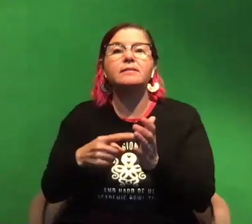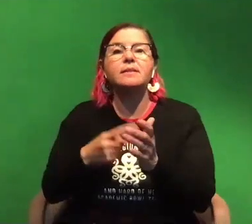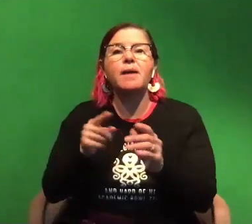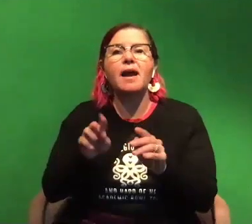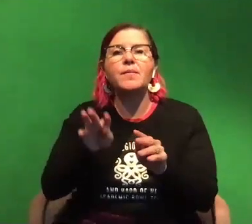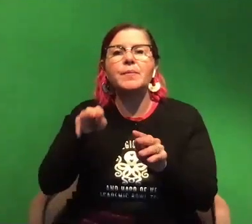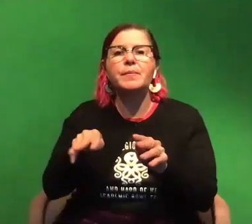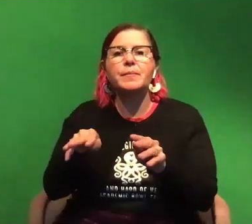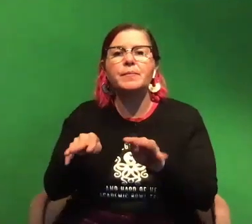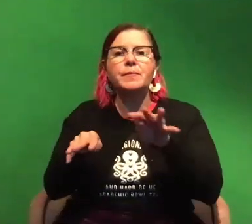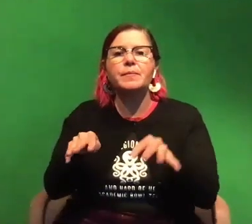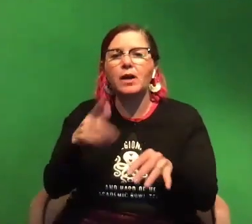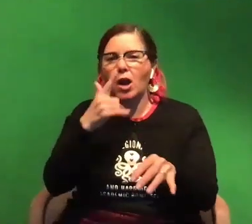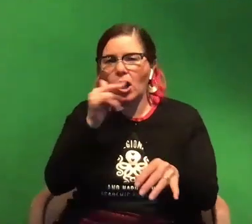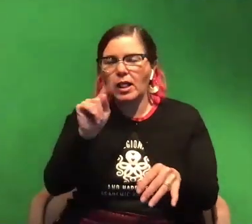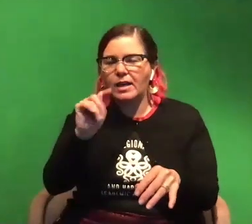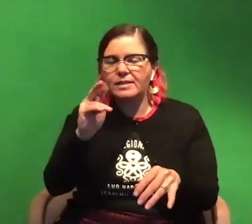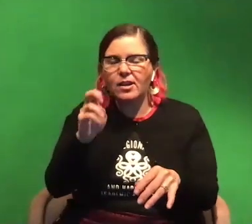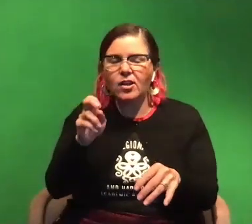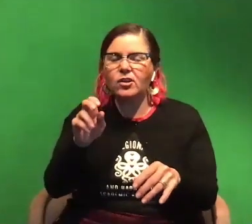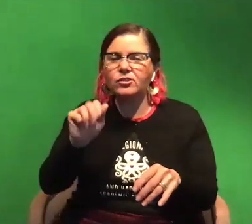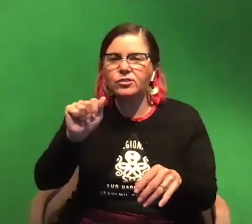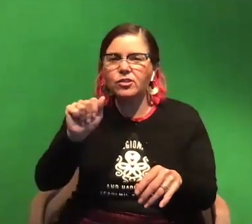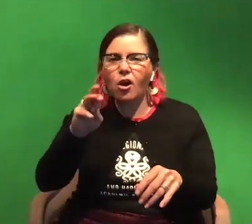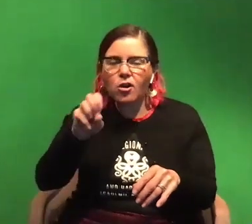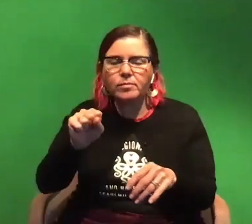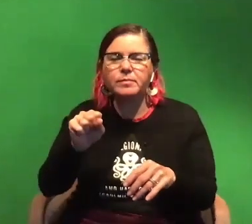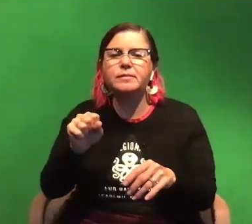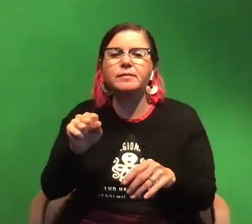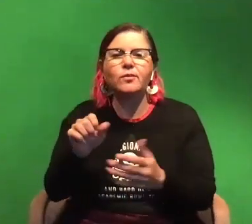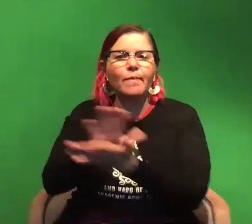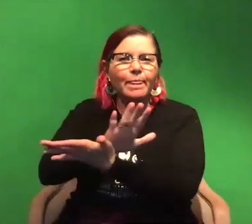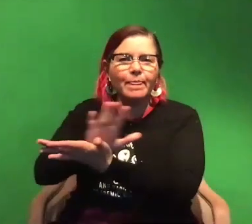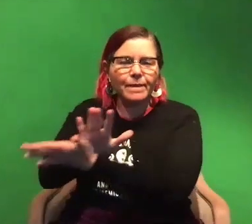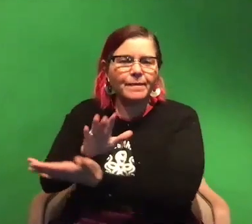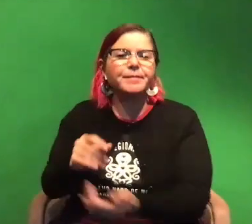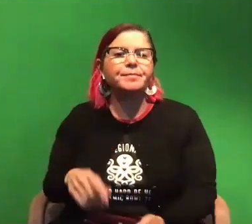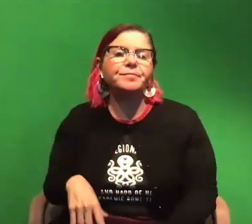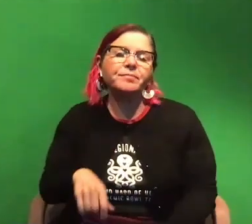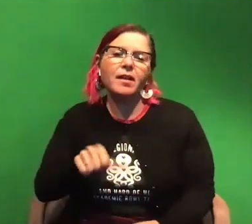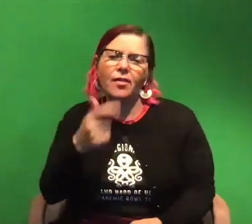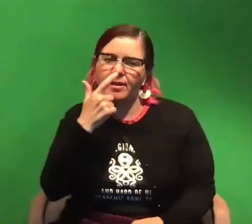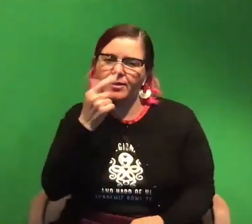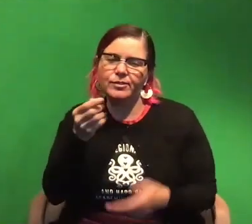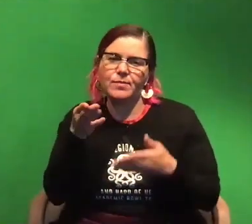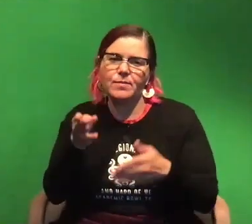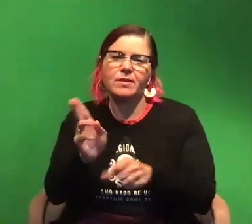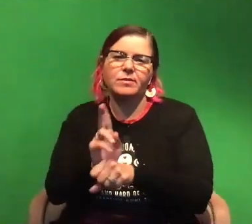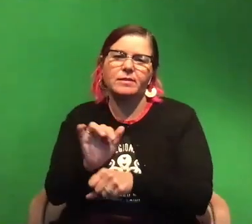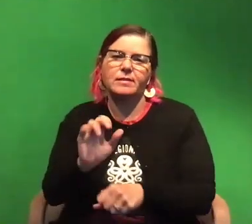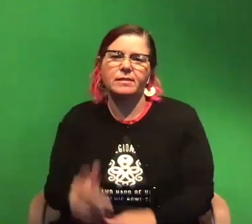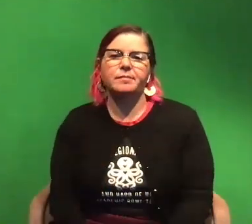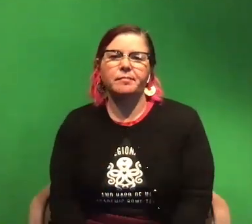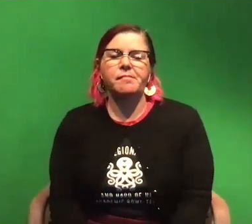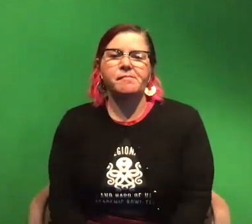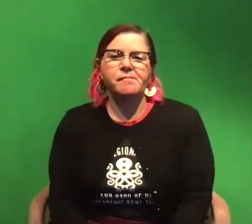of ink that look like little tentacles and arms on either side. So that's another interesting way that they use their ink to make these